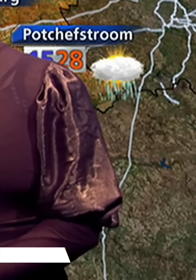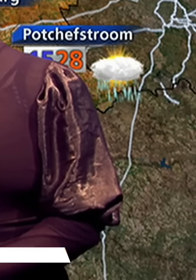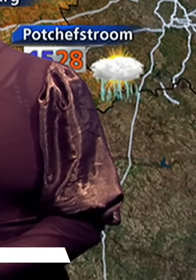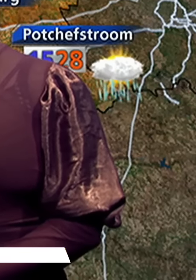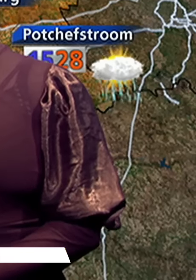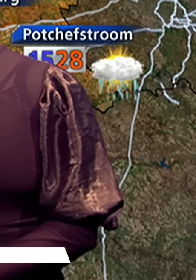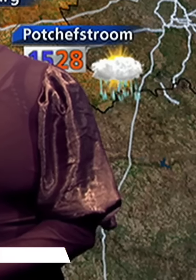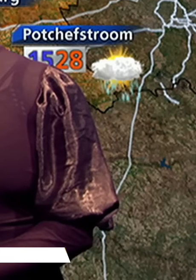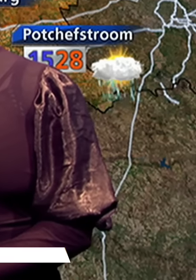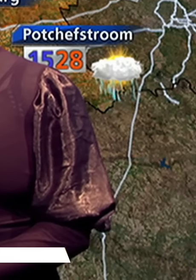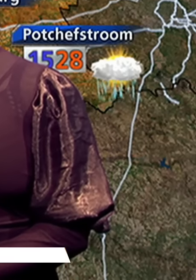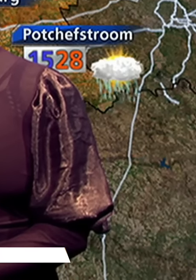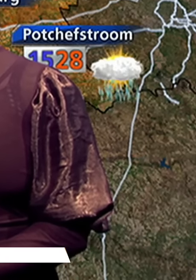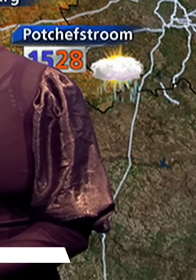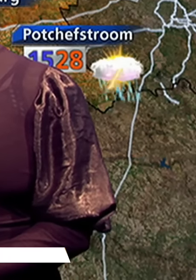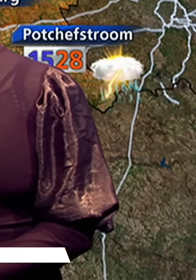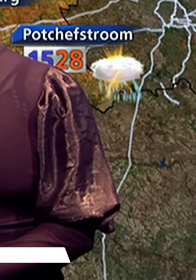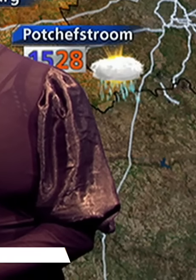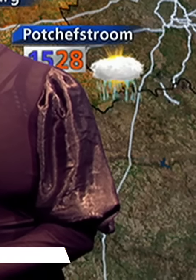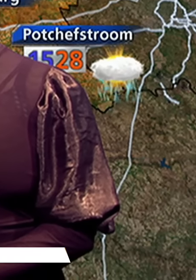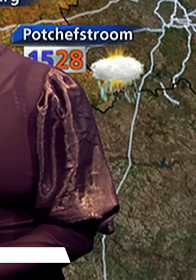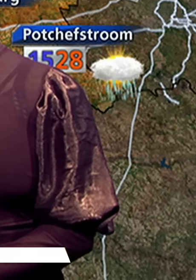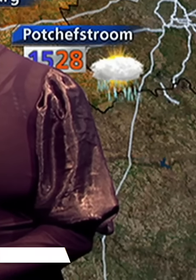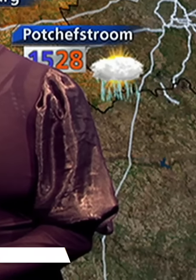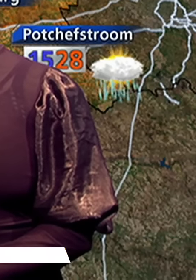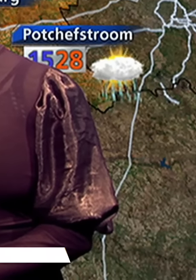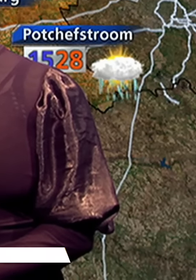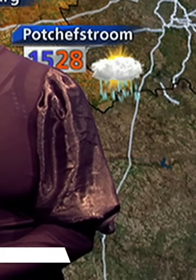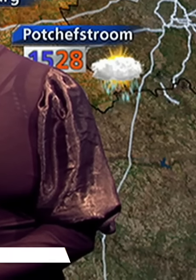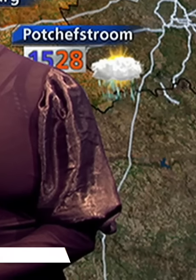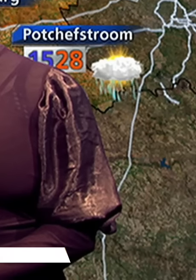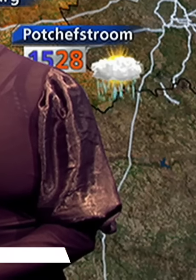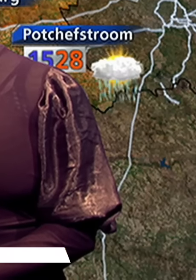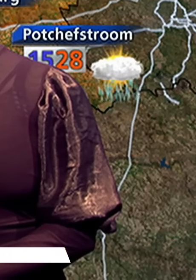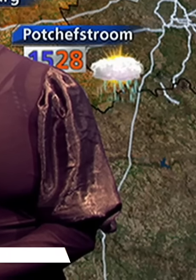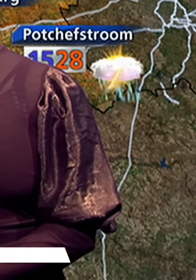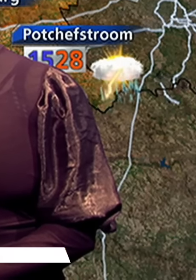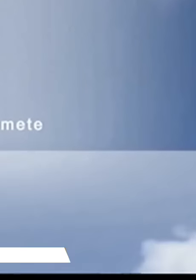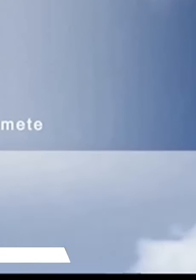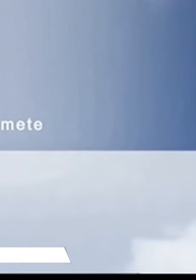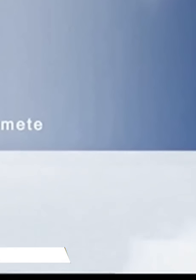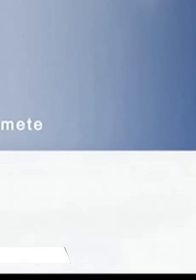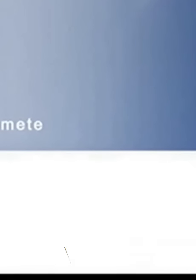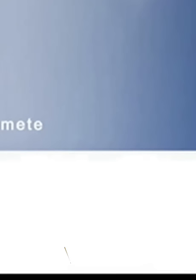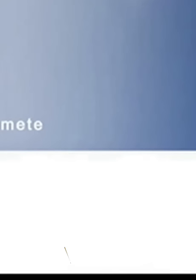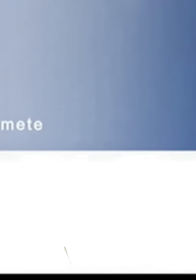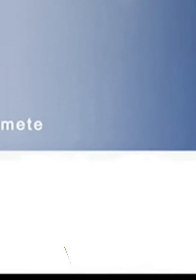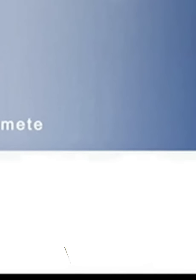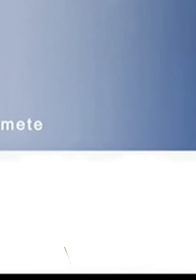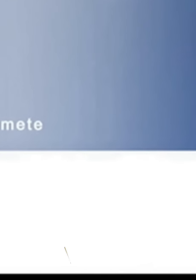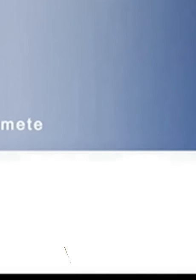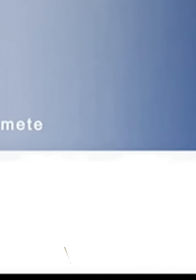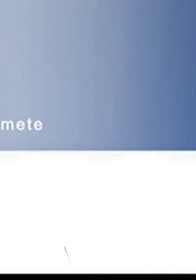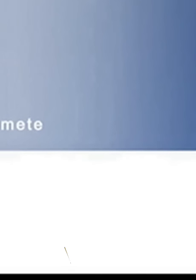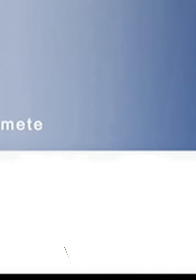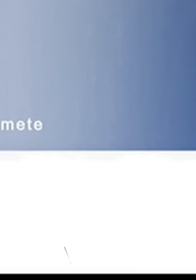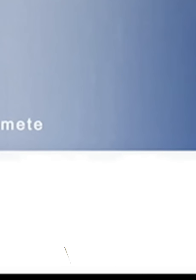30 go tšwa go nna setlogolo sa Kganyago ke lebogile nako ya lena ke re ga e be boroko.